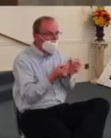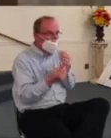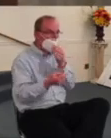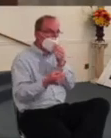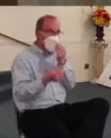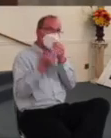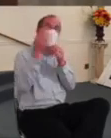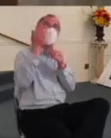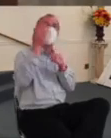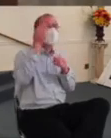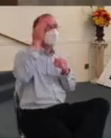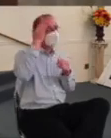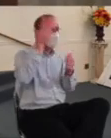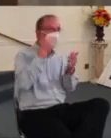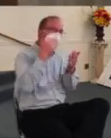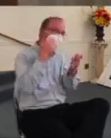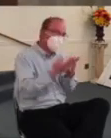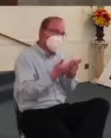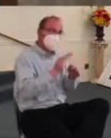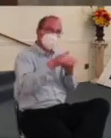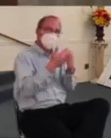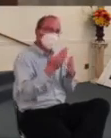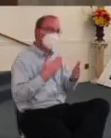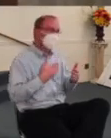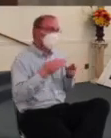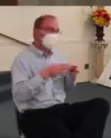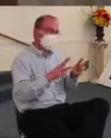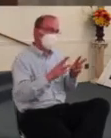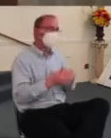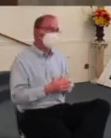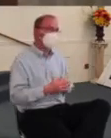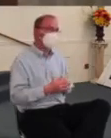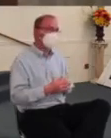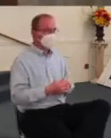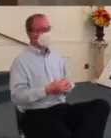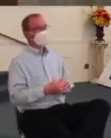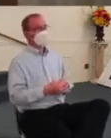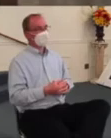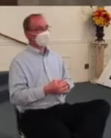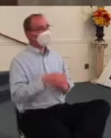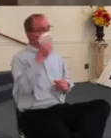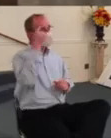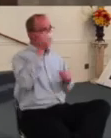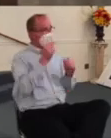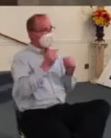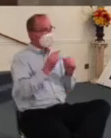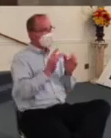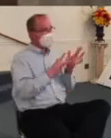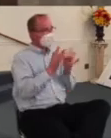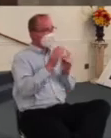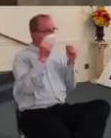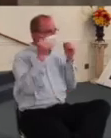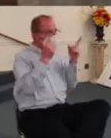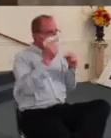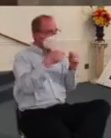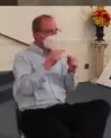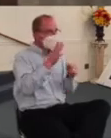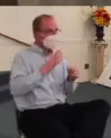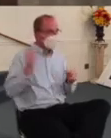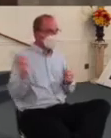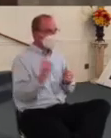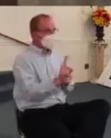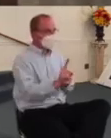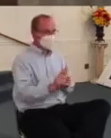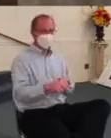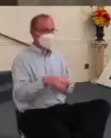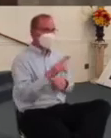my ways. You think it surprised Jesus when the woman came in? No. He looked at her and